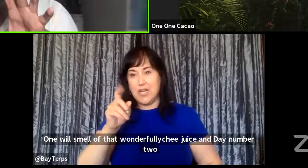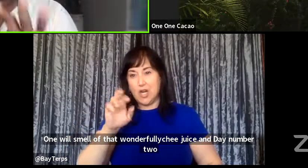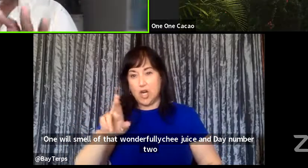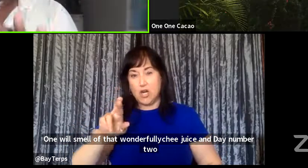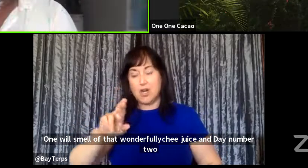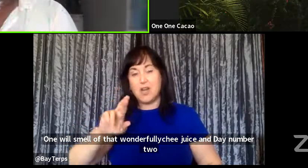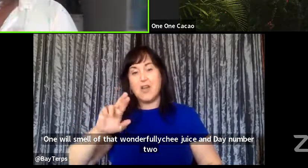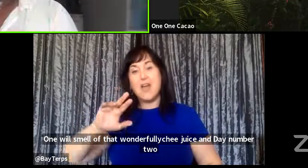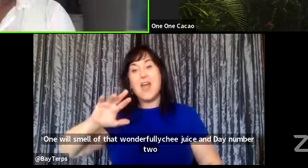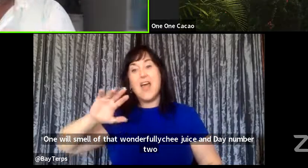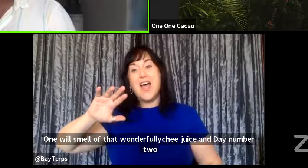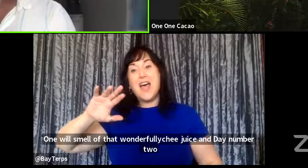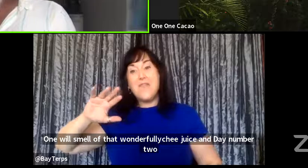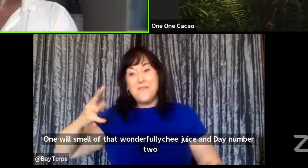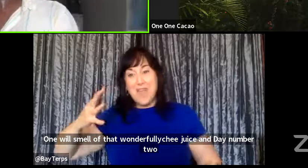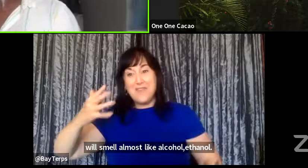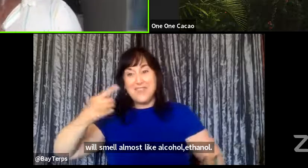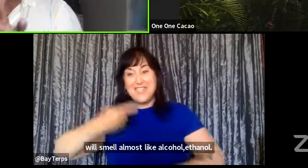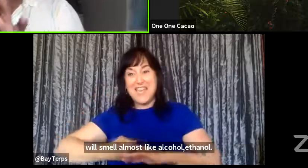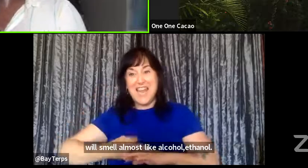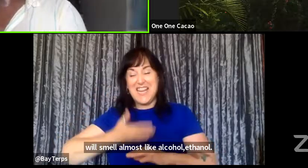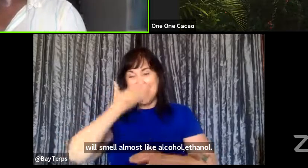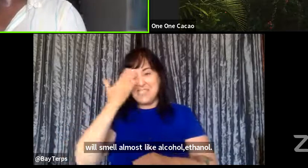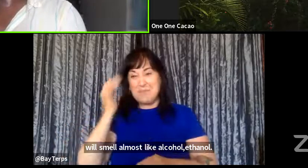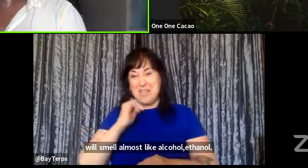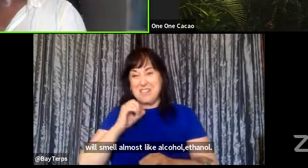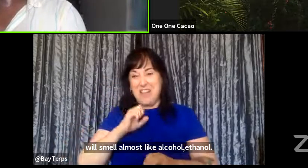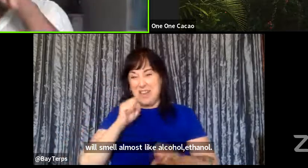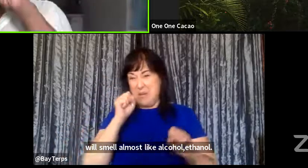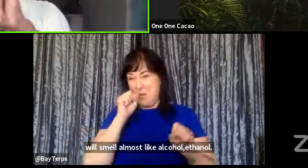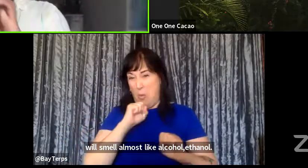an old gym. Imagine going to a gym which someone hasn't